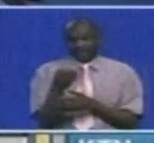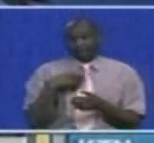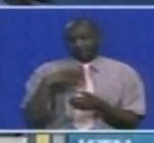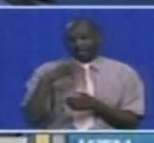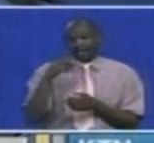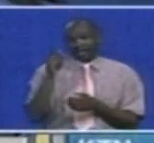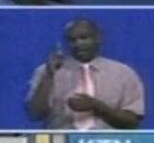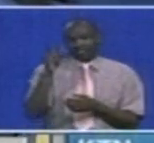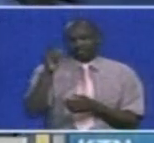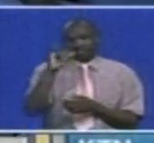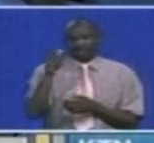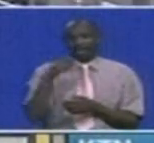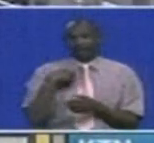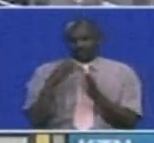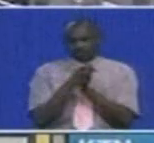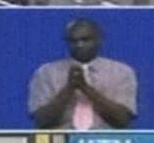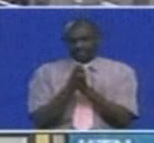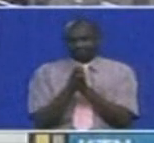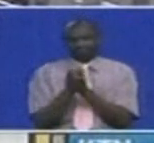Karanja.